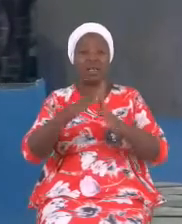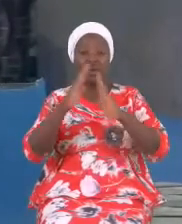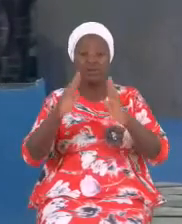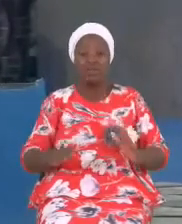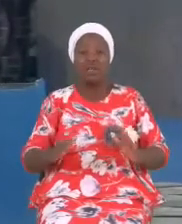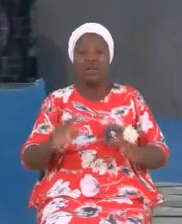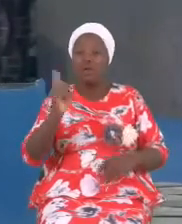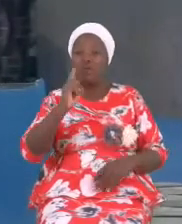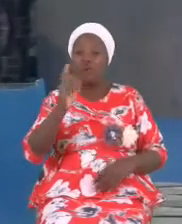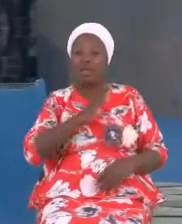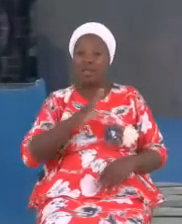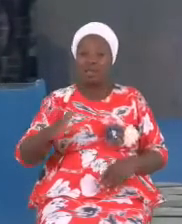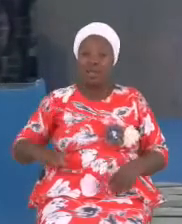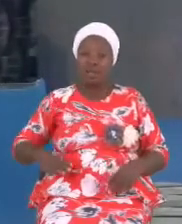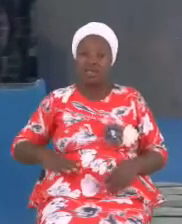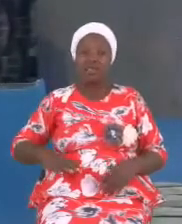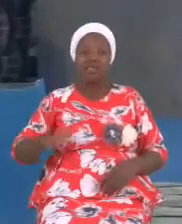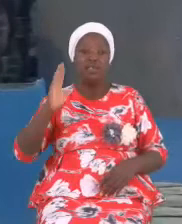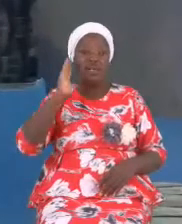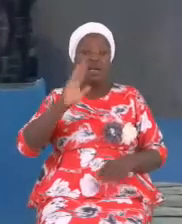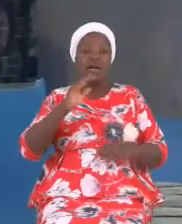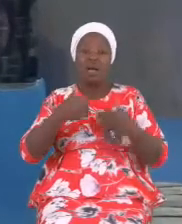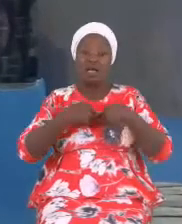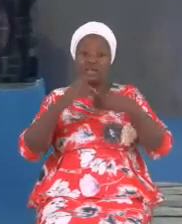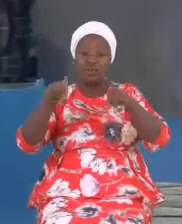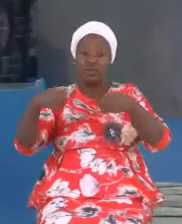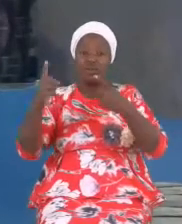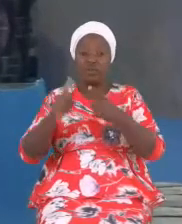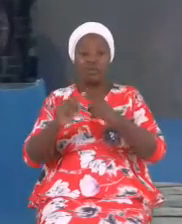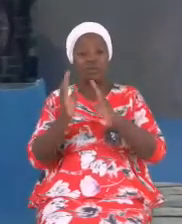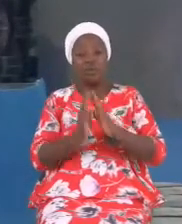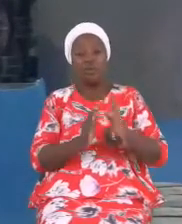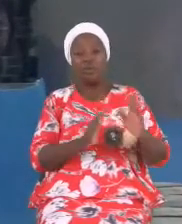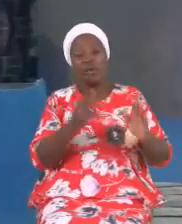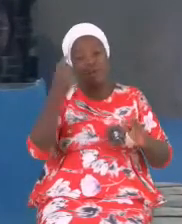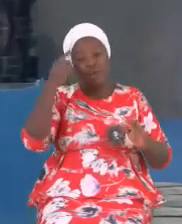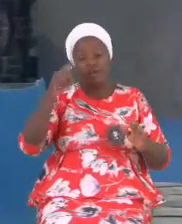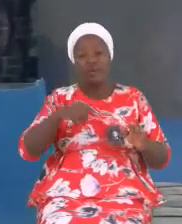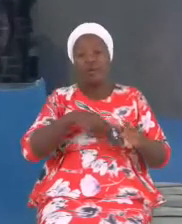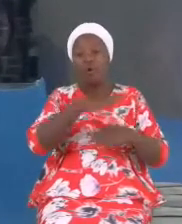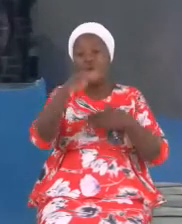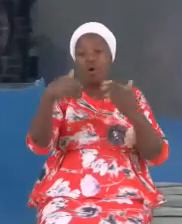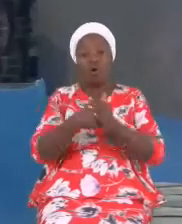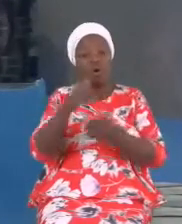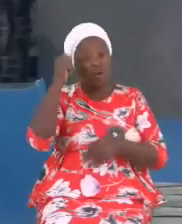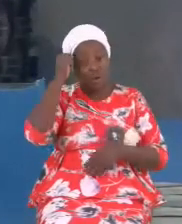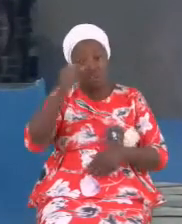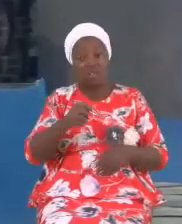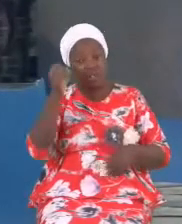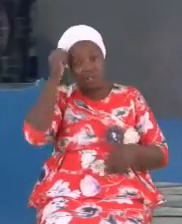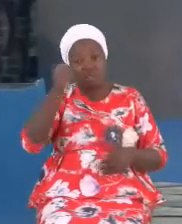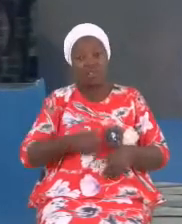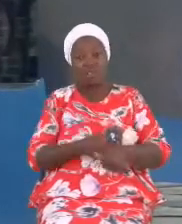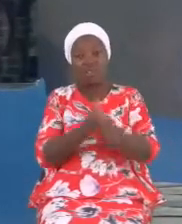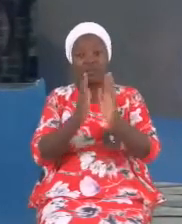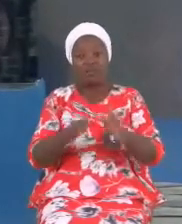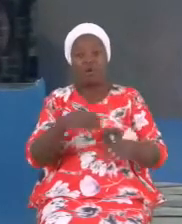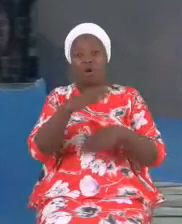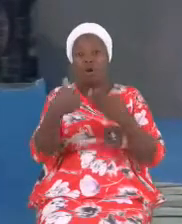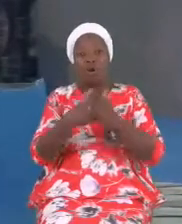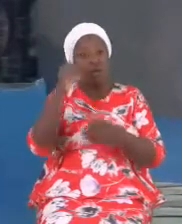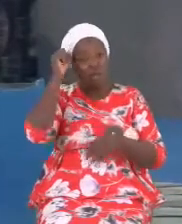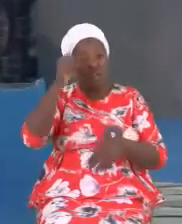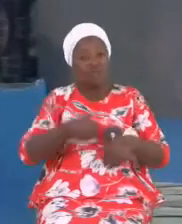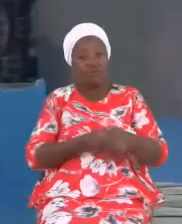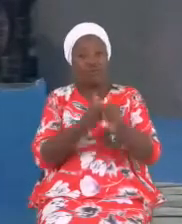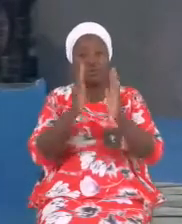where Christ has gone to prepare for all his disciples, all his followers. It